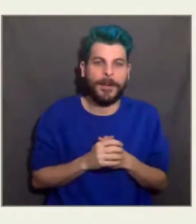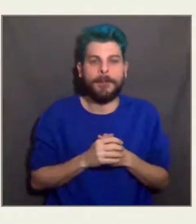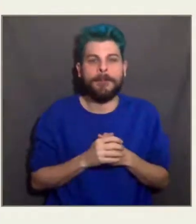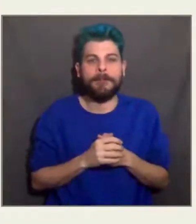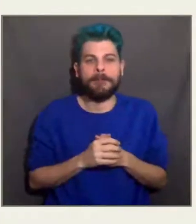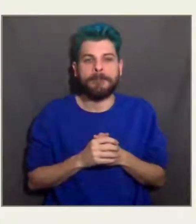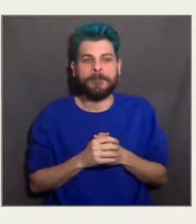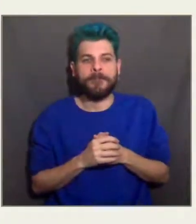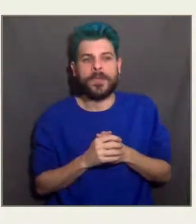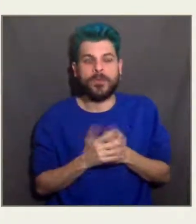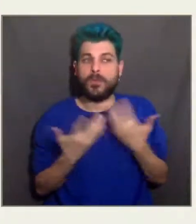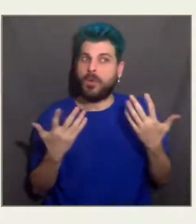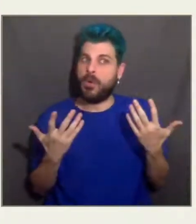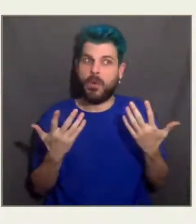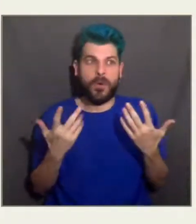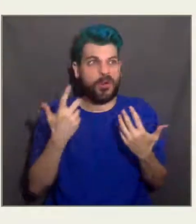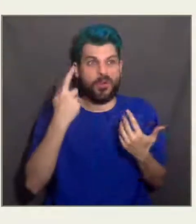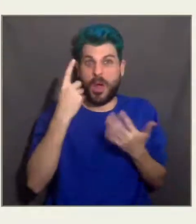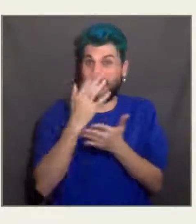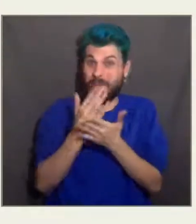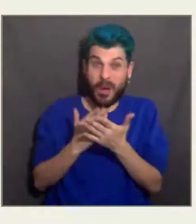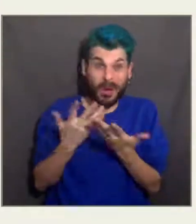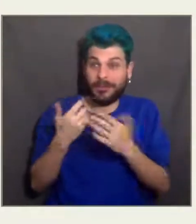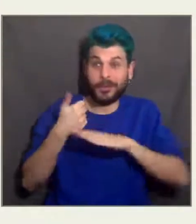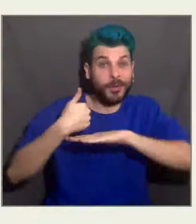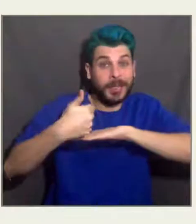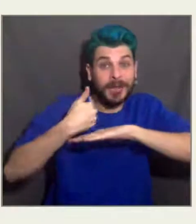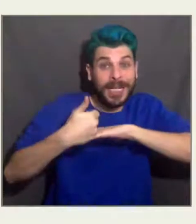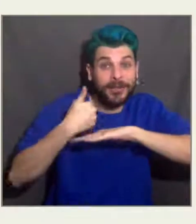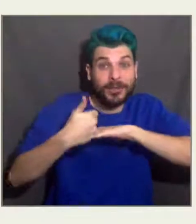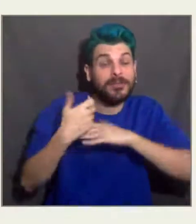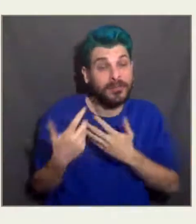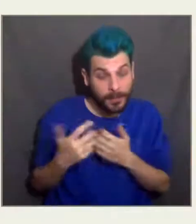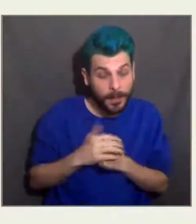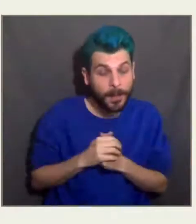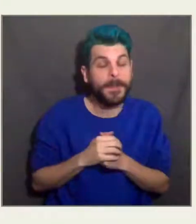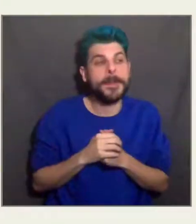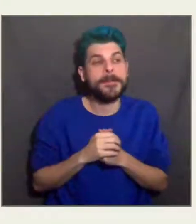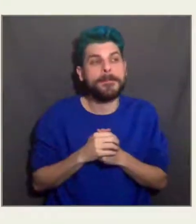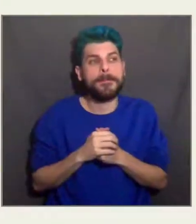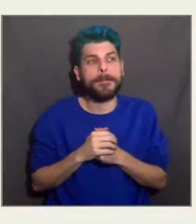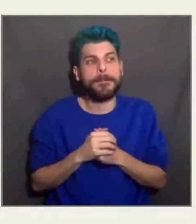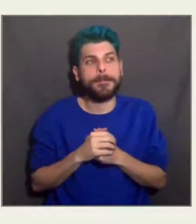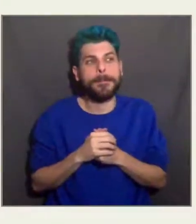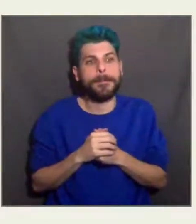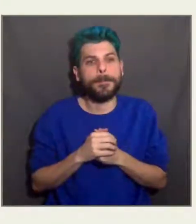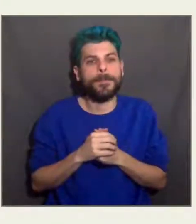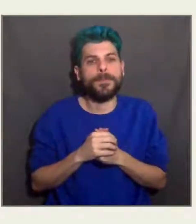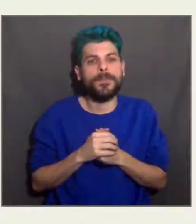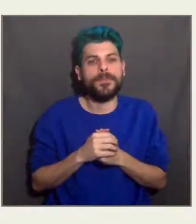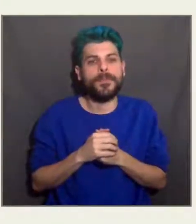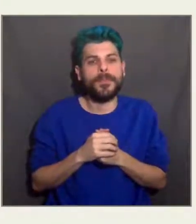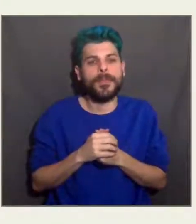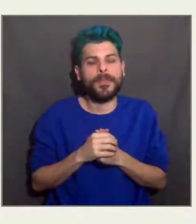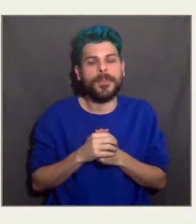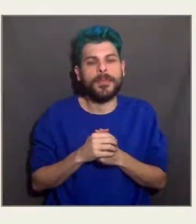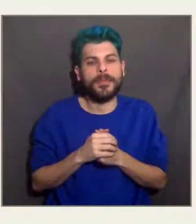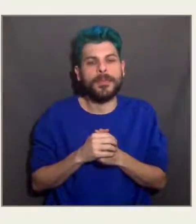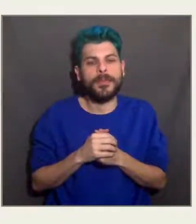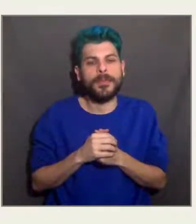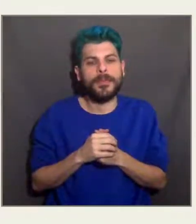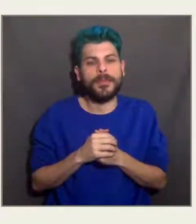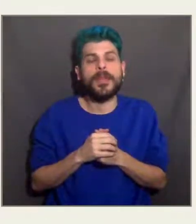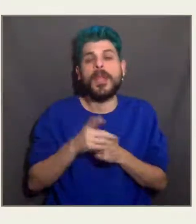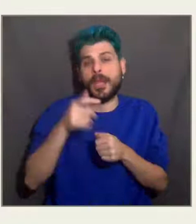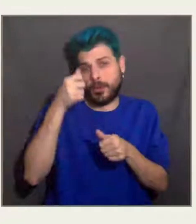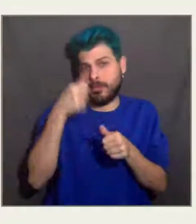making sure that people can get around. Second, on resiliency, I think what we all saw in the heat domes is that we need to